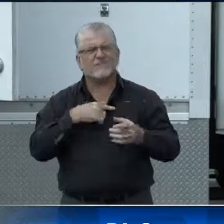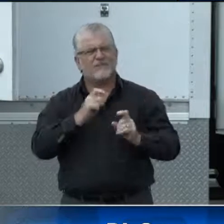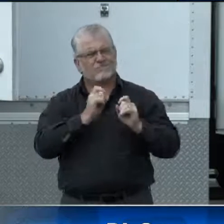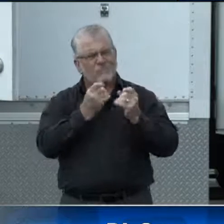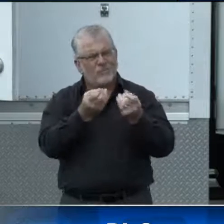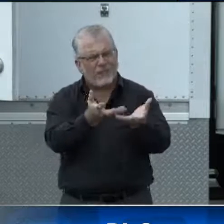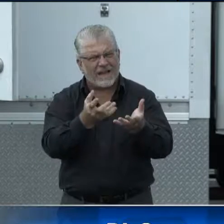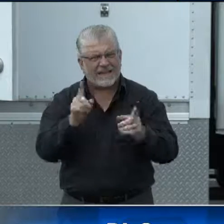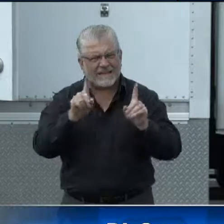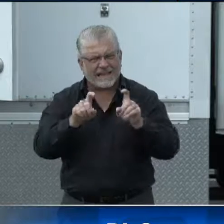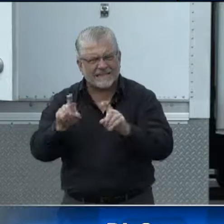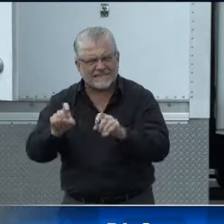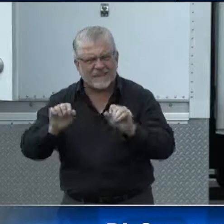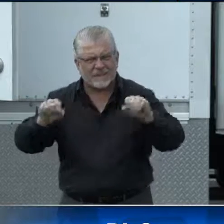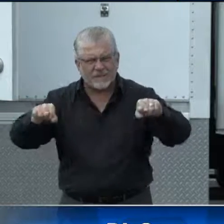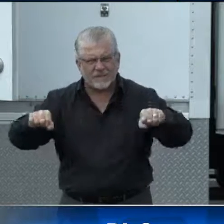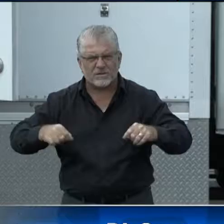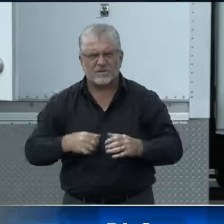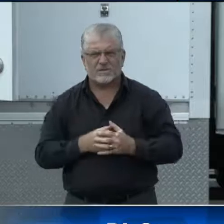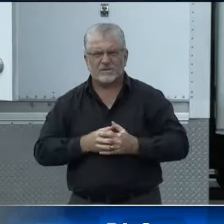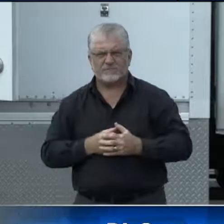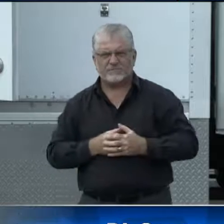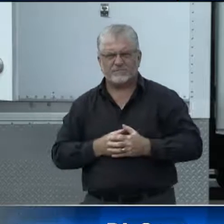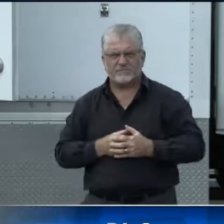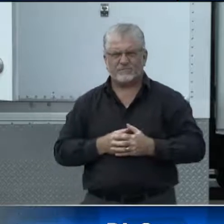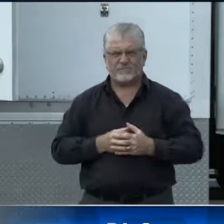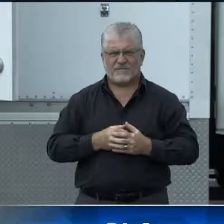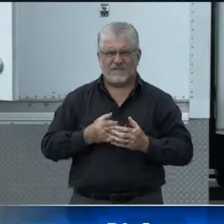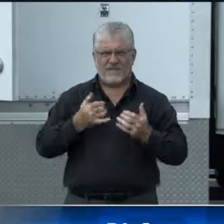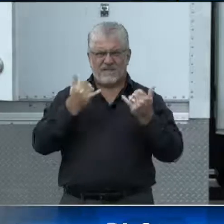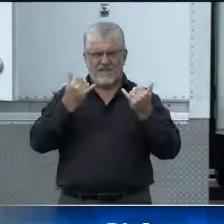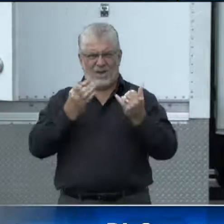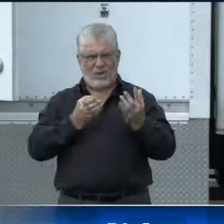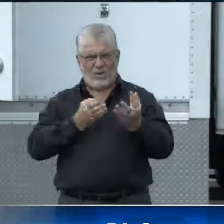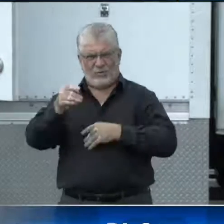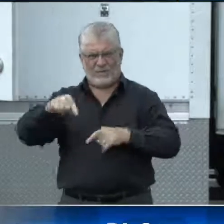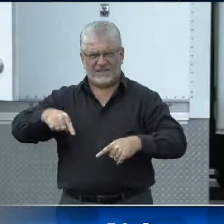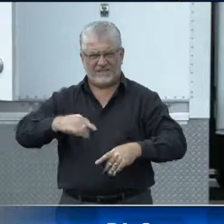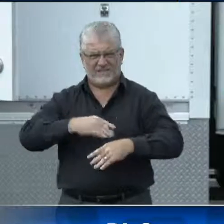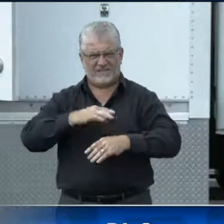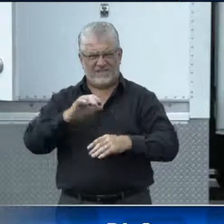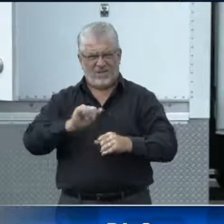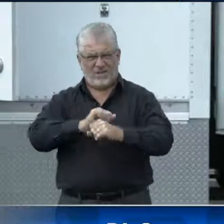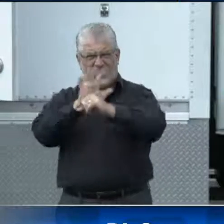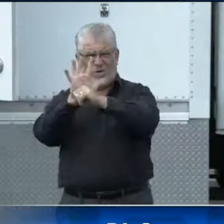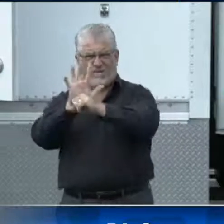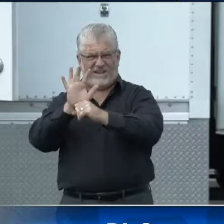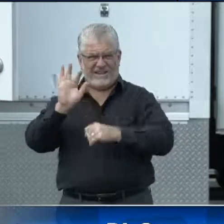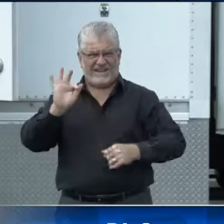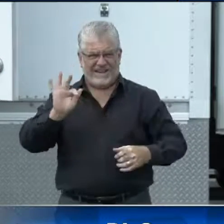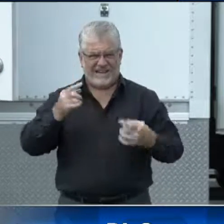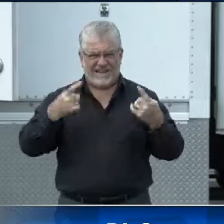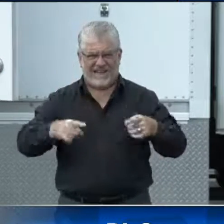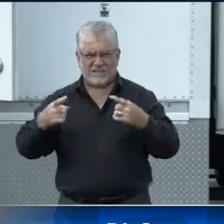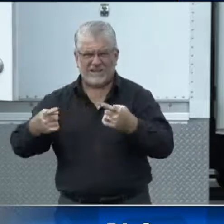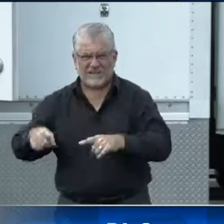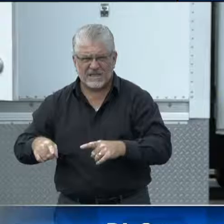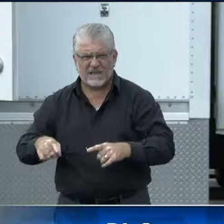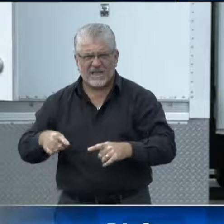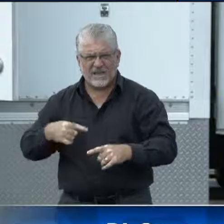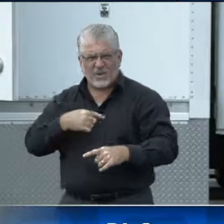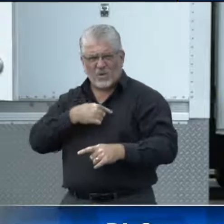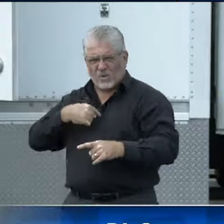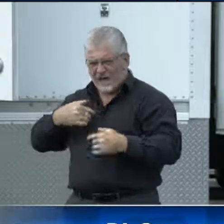COVID-19, no one is immune. Bringing testing to communities that otherwise would not receive it is a way that